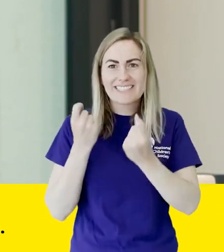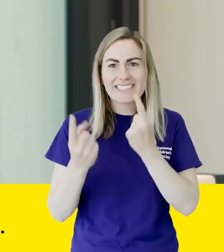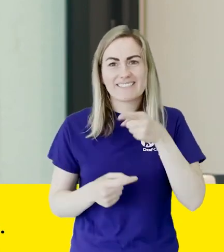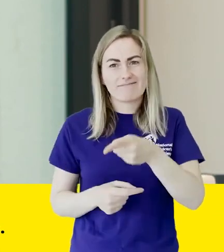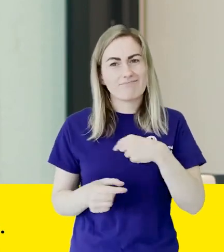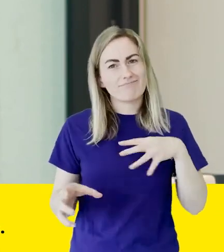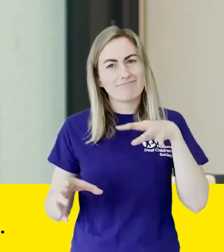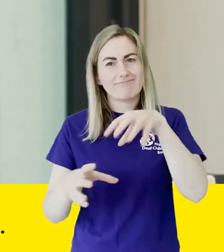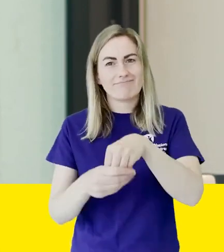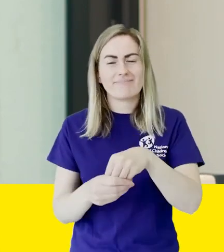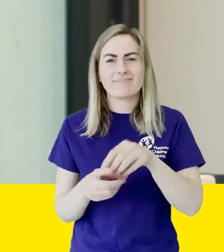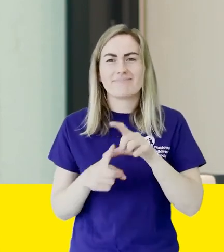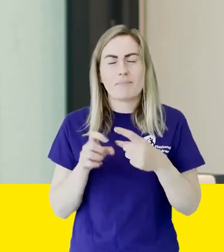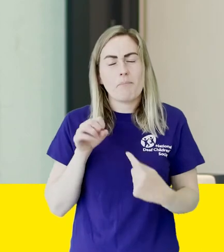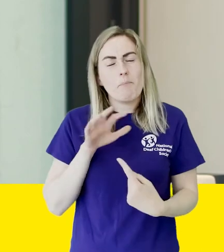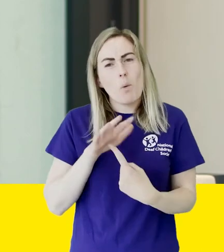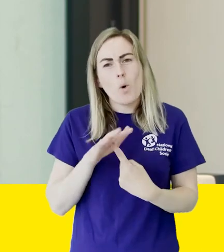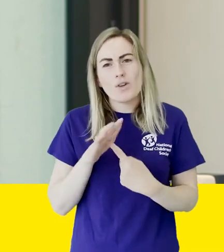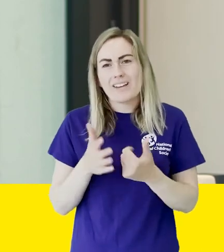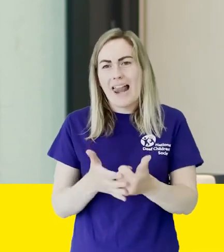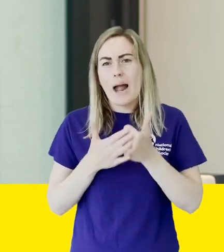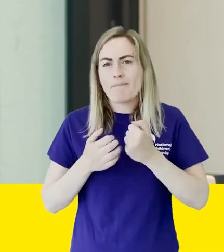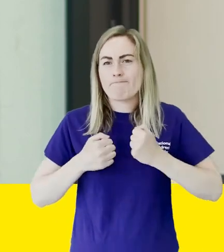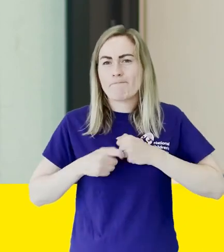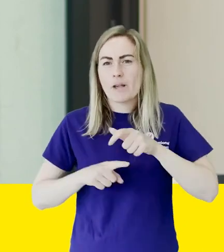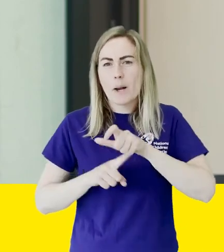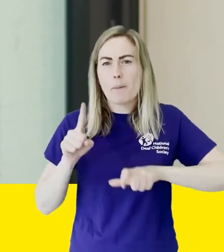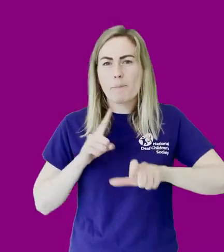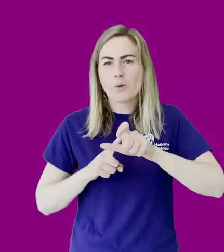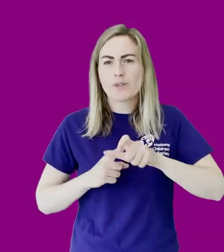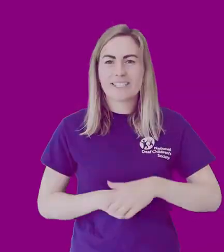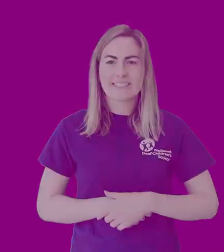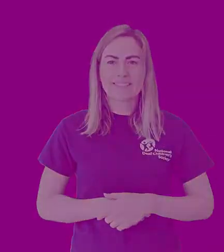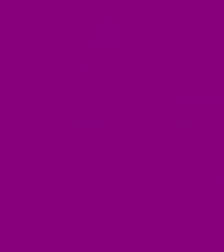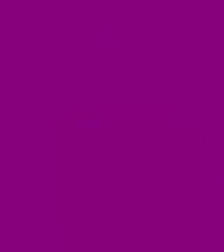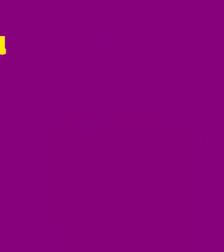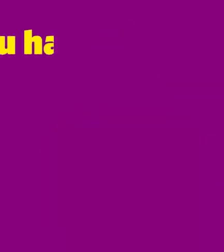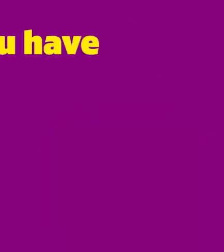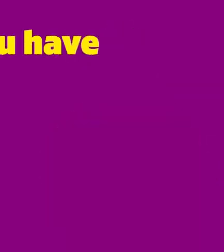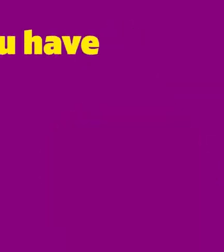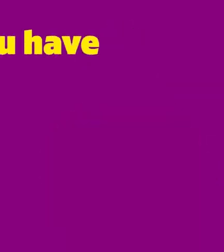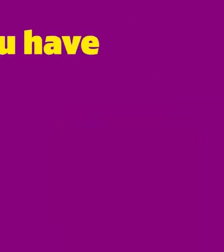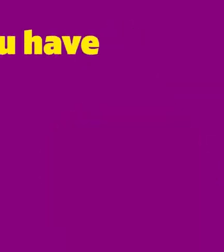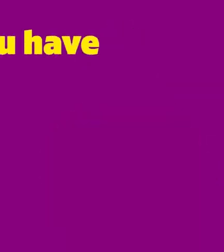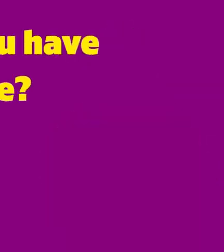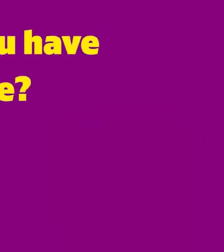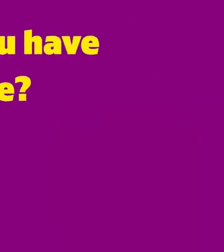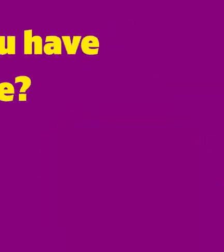volunteer initiatives. I think it's so important to help our community.